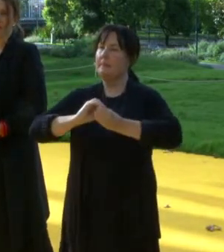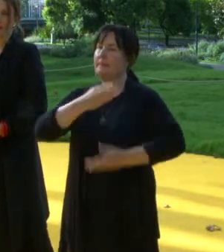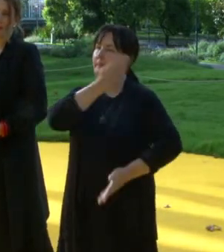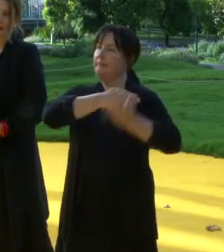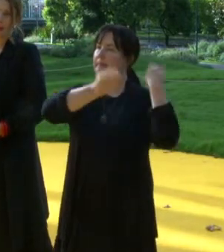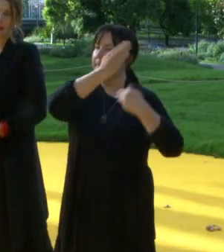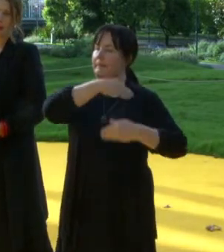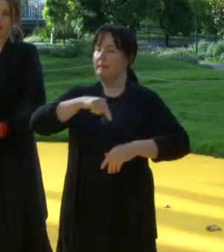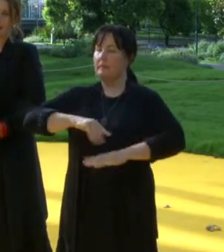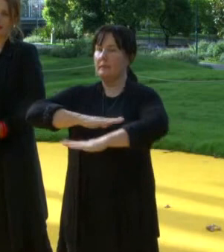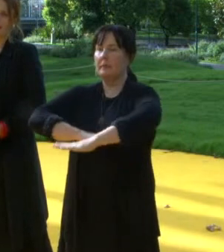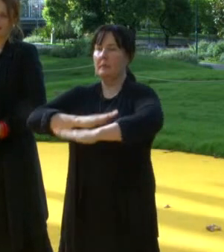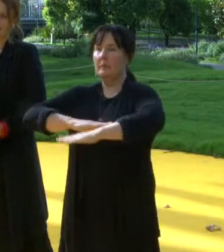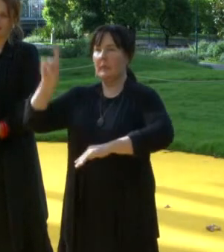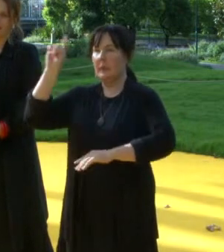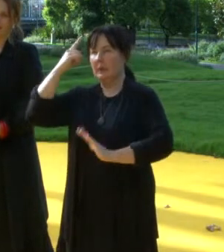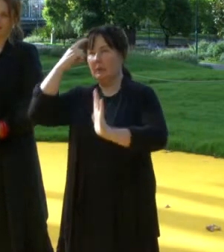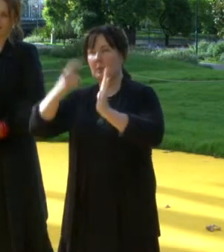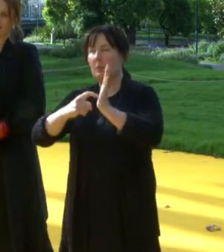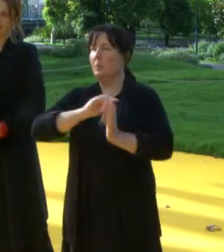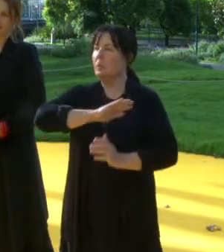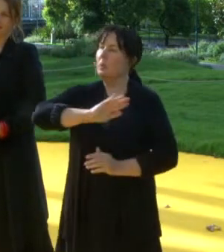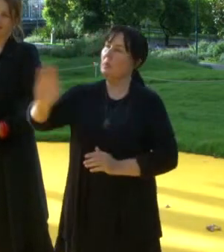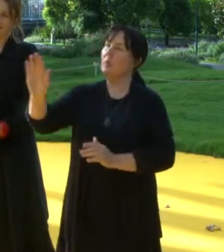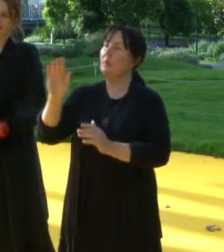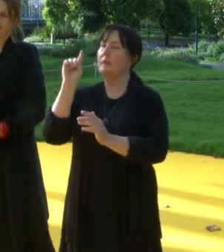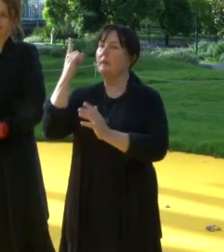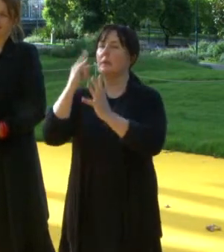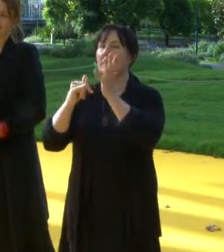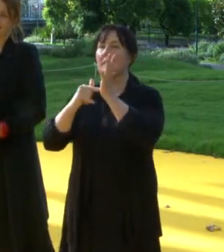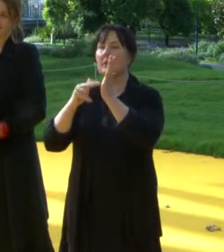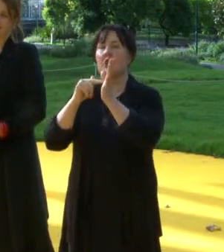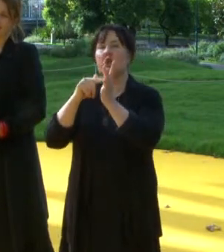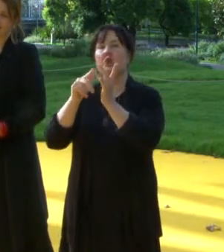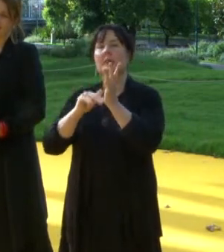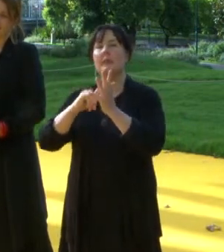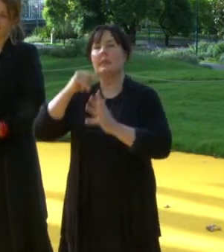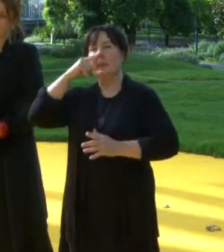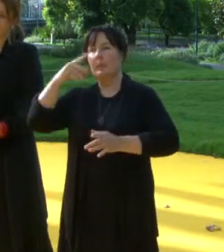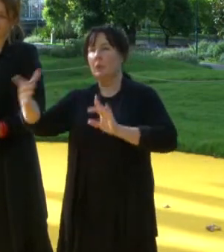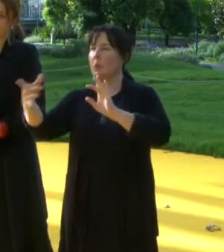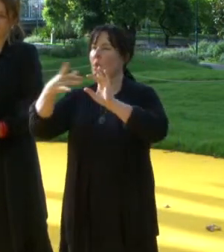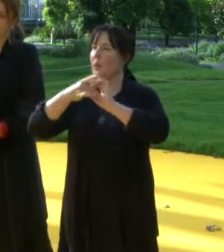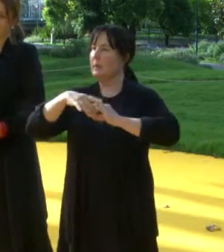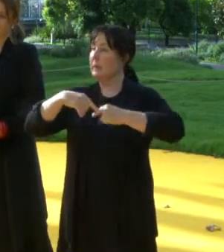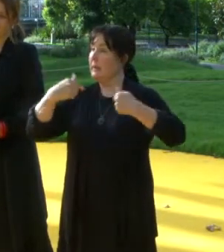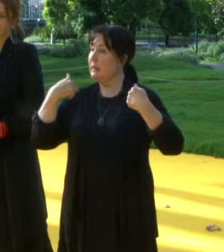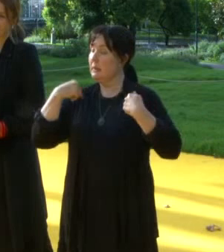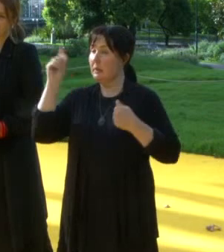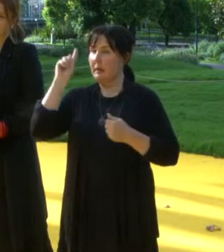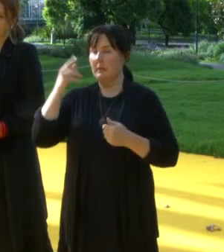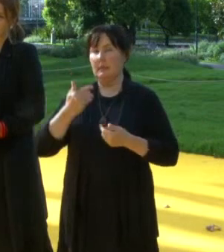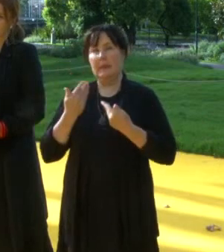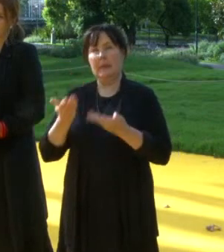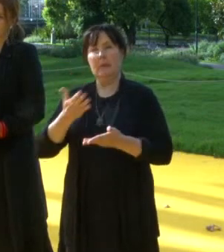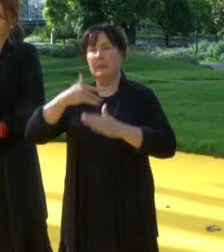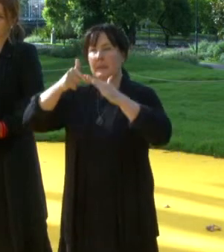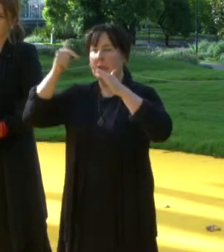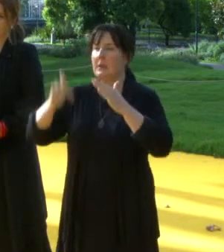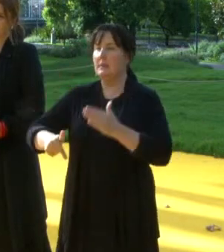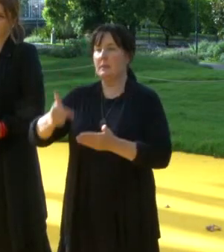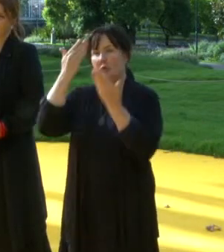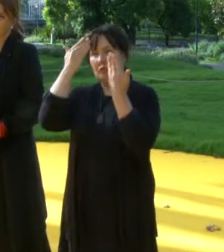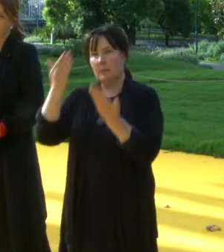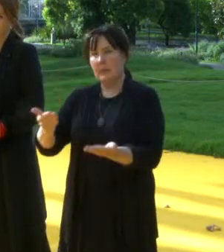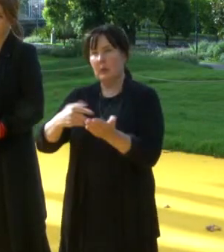to acknowledge all First Nations people joining us and pay my deepest respects to elders past and present. The